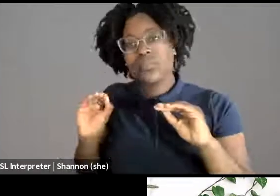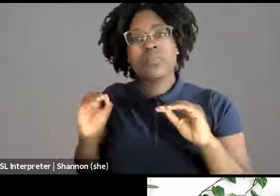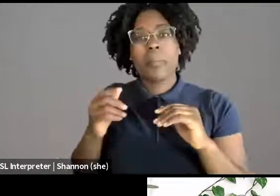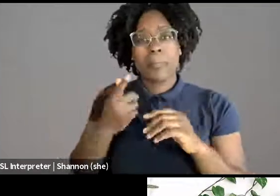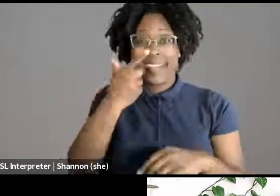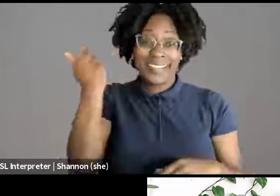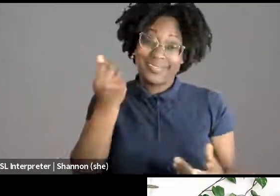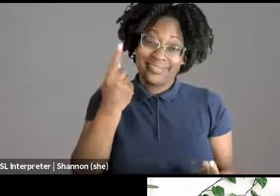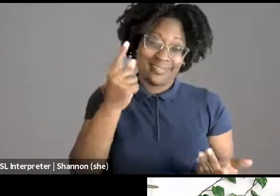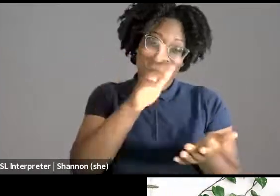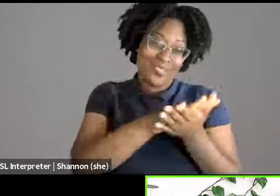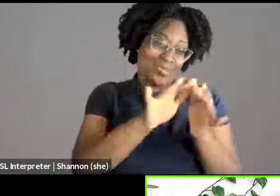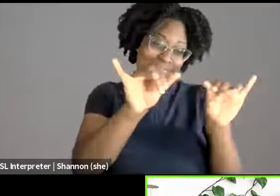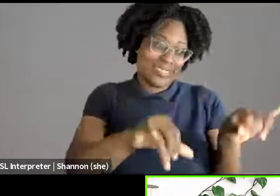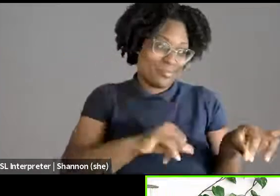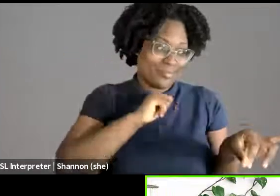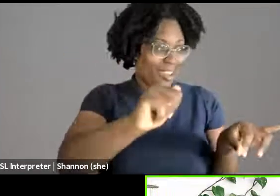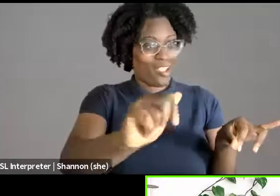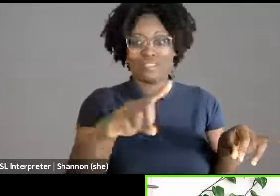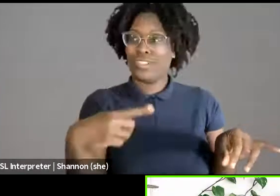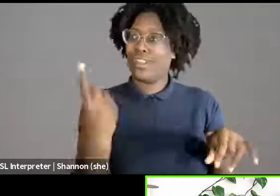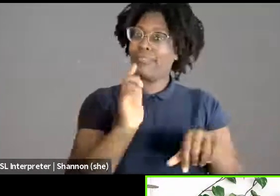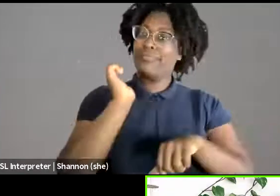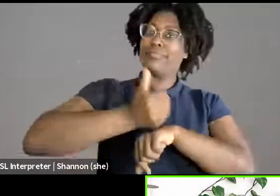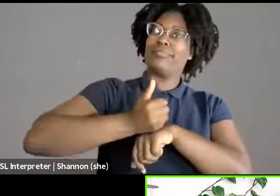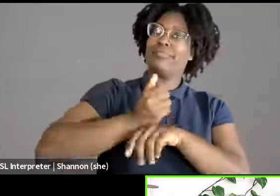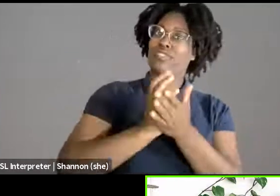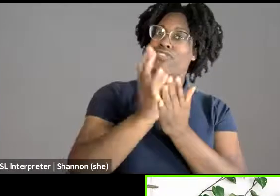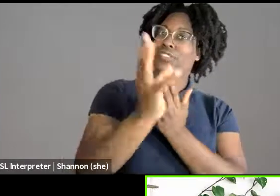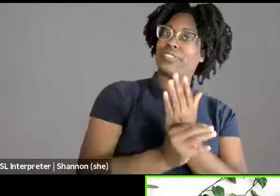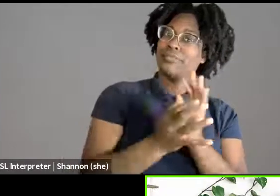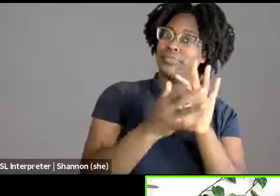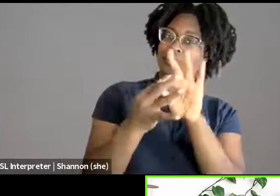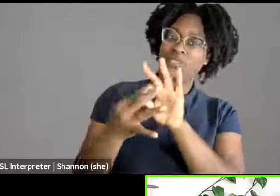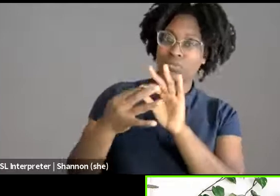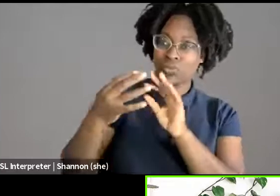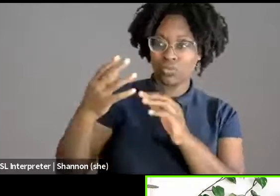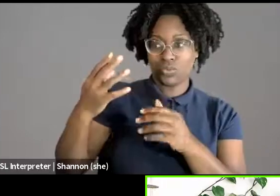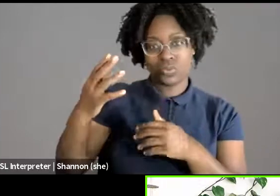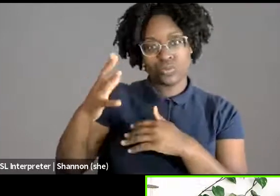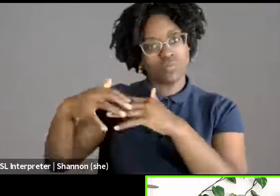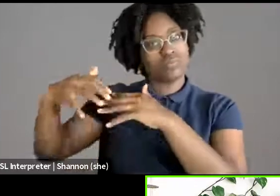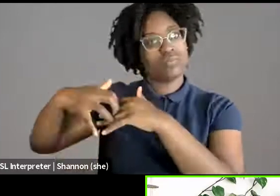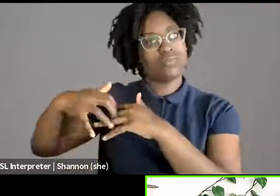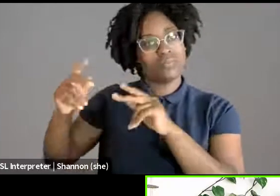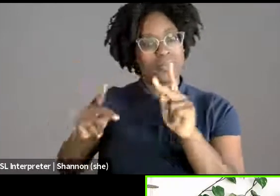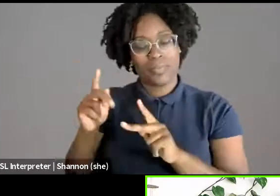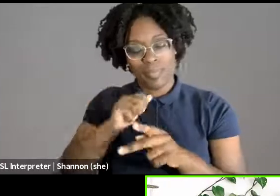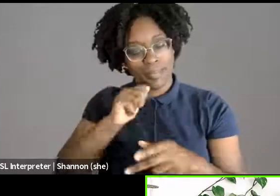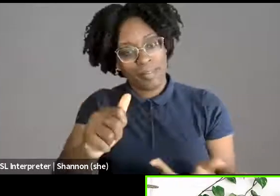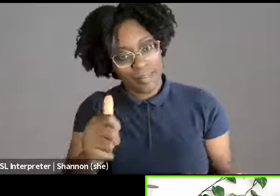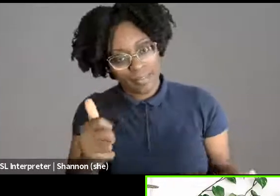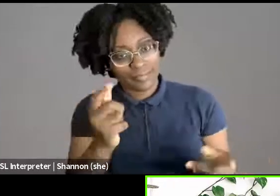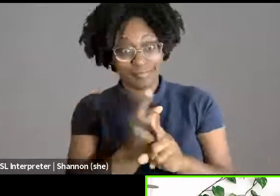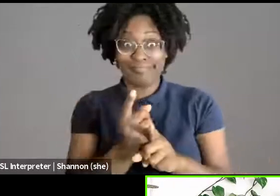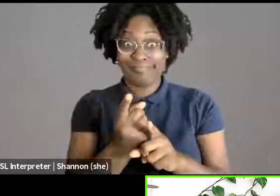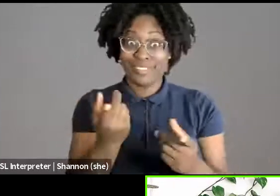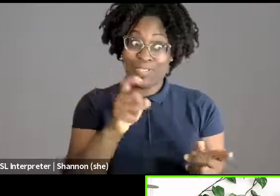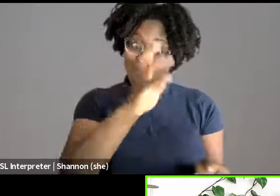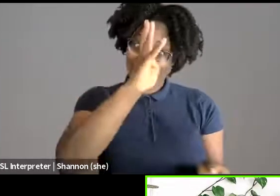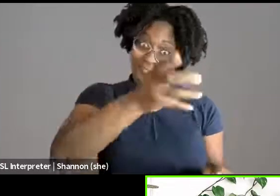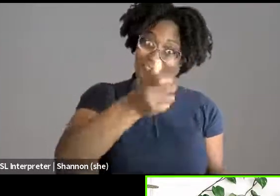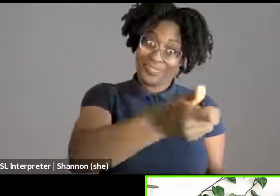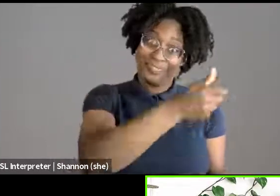you. Absolutely. Yeah. Advocacy is a huge part of this. We need advocates and allies. We're less than 2% of the